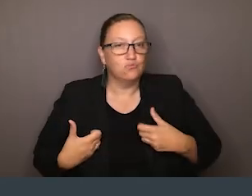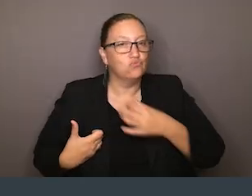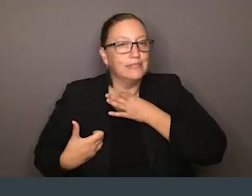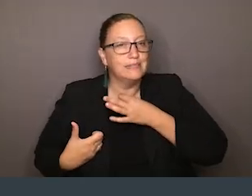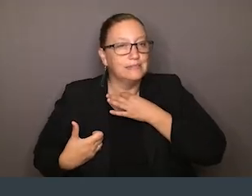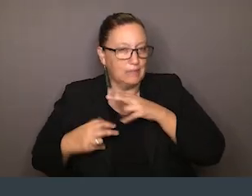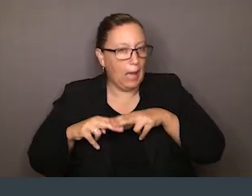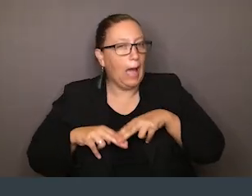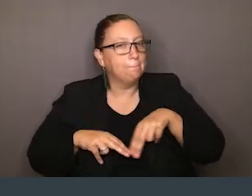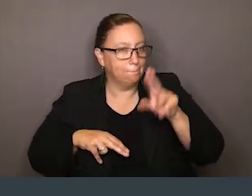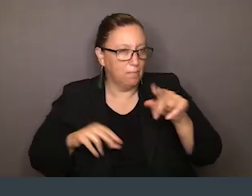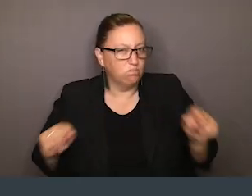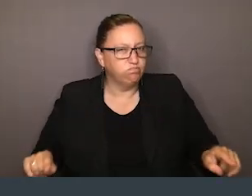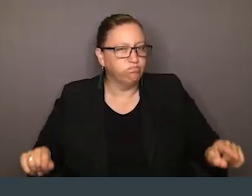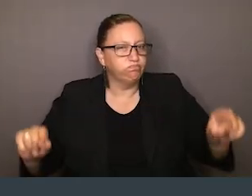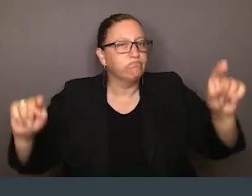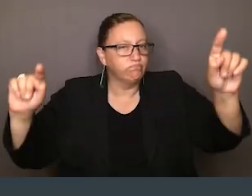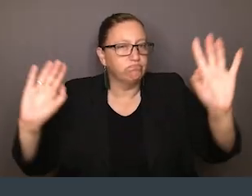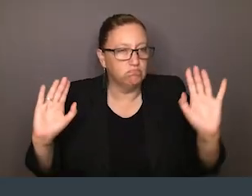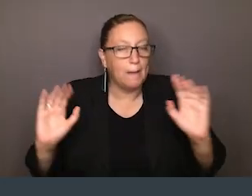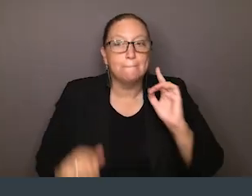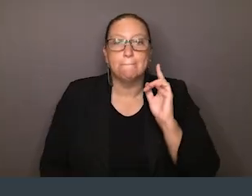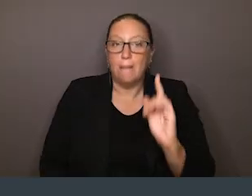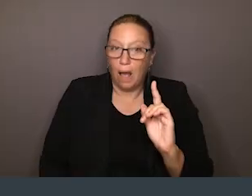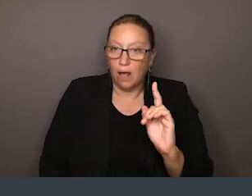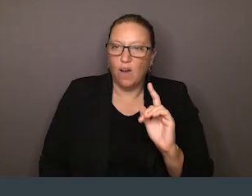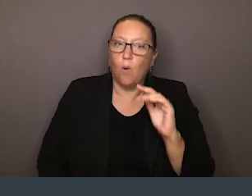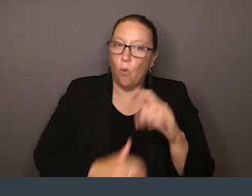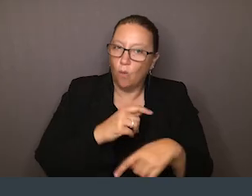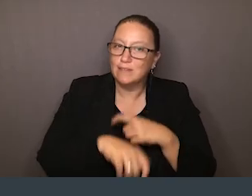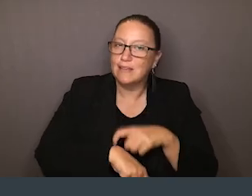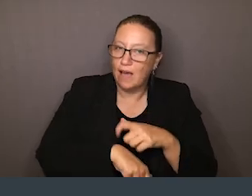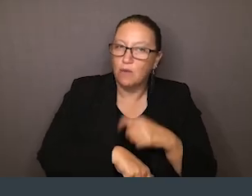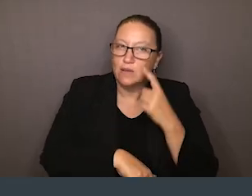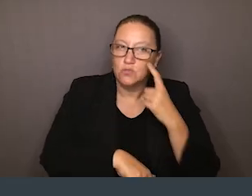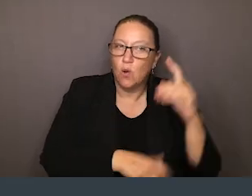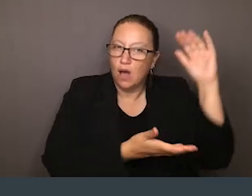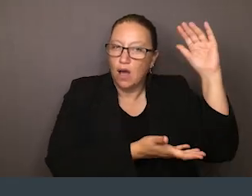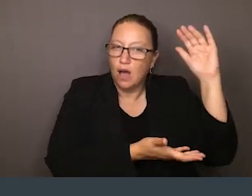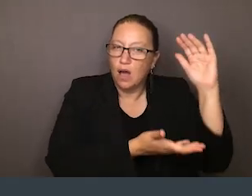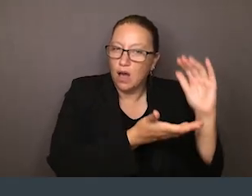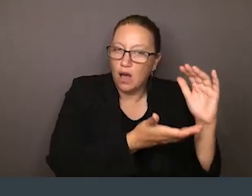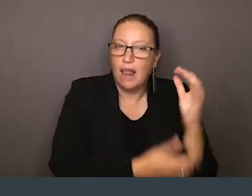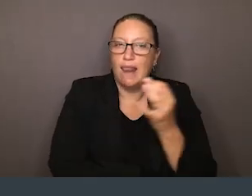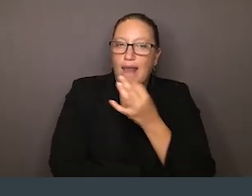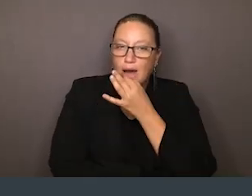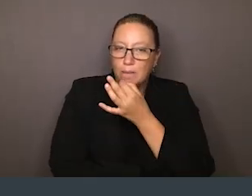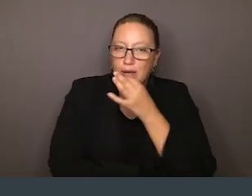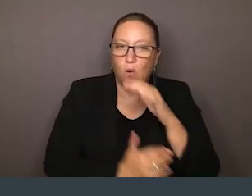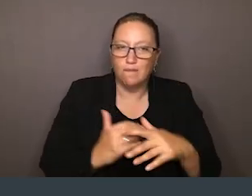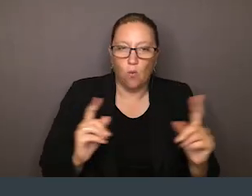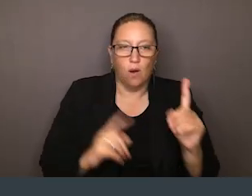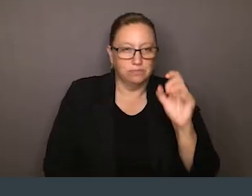illness went up. On the positive side, we saw that over time, there was some slight reduction in the proportion